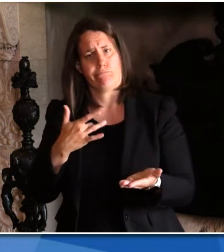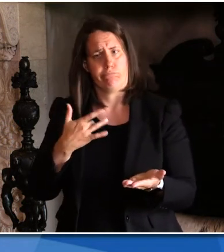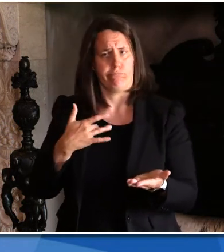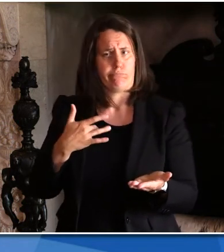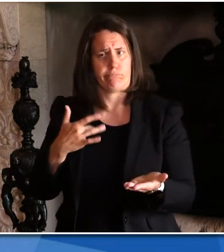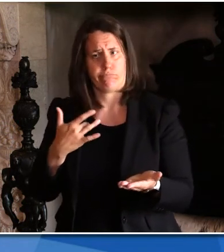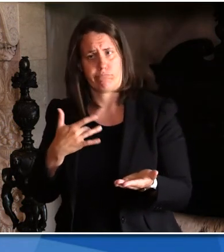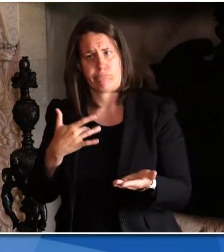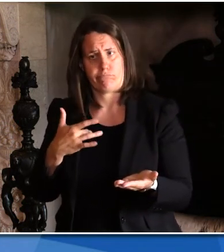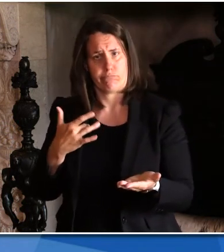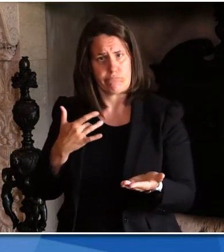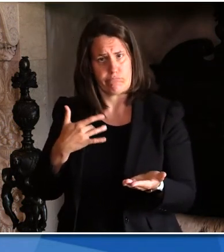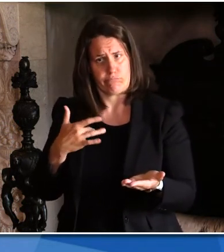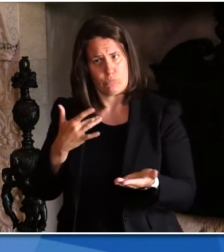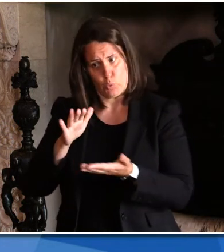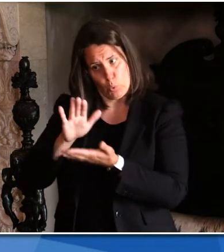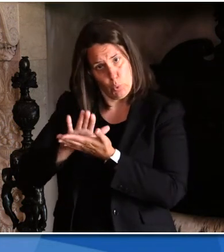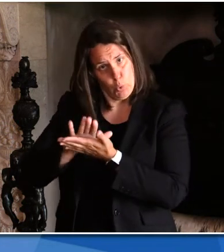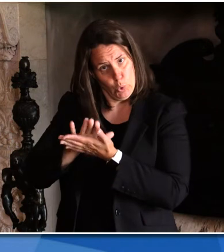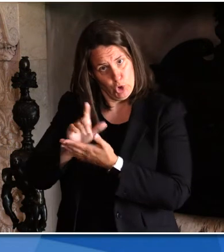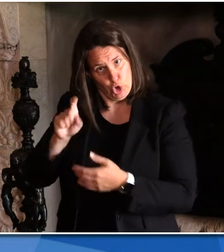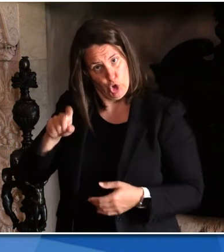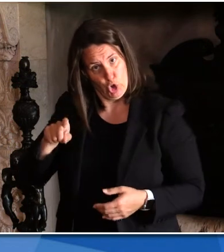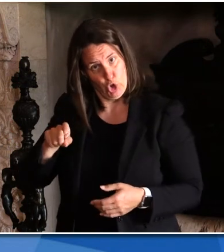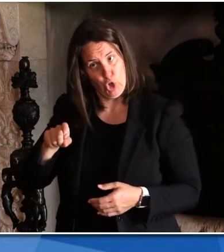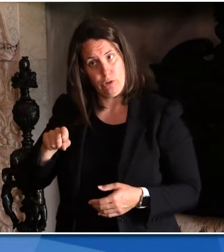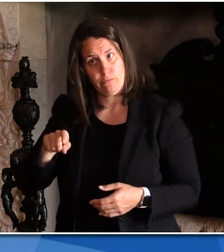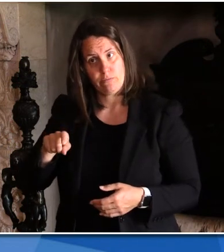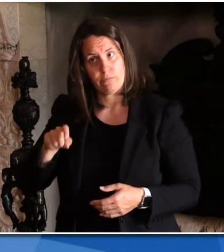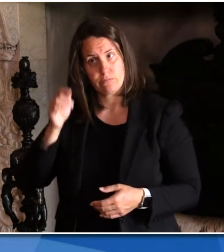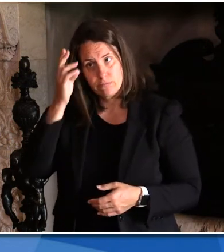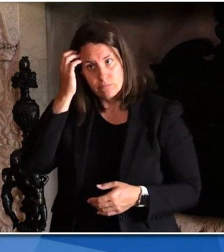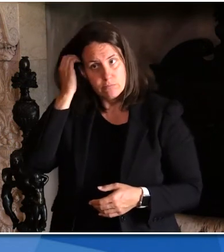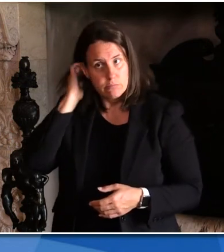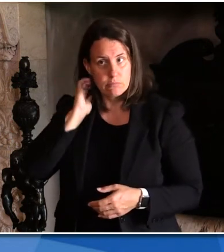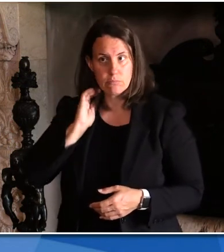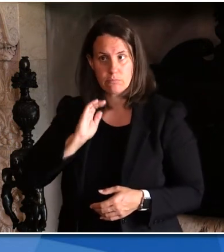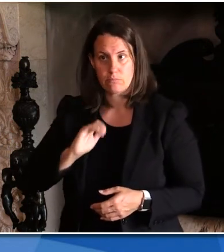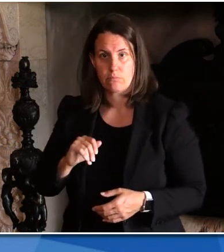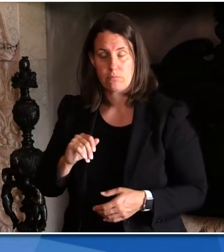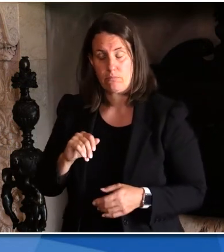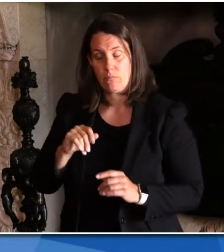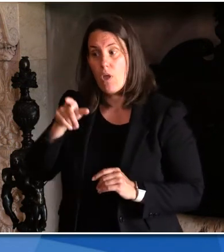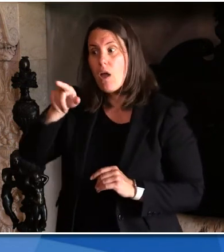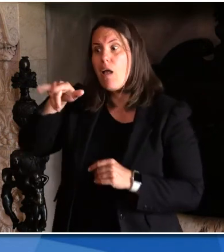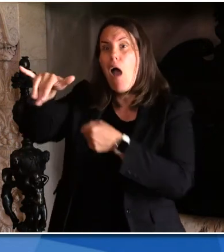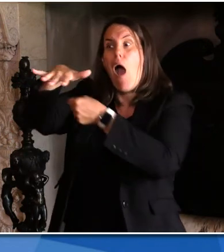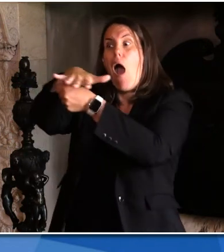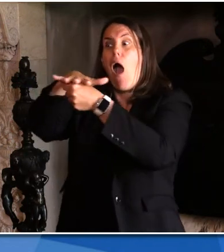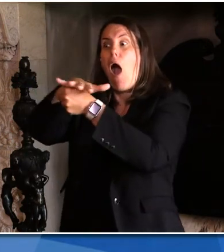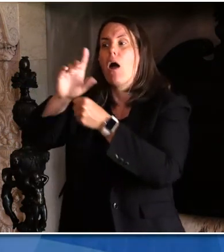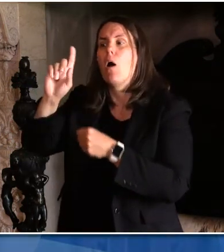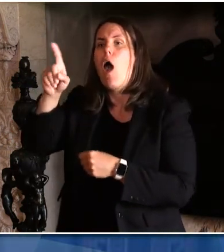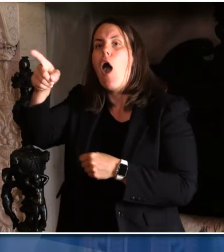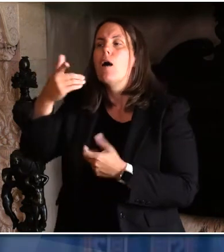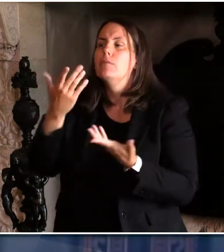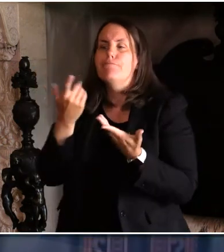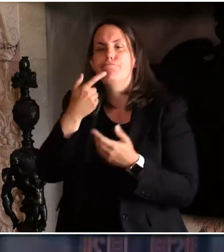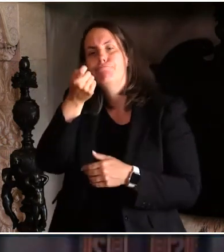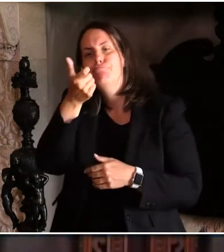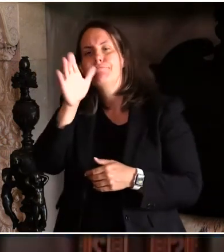this fall than school districts in part of the state that have some or a lot of confirmed cases? This